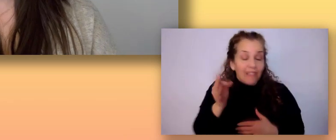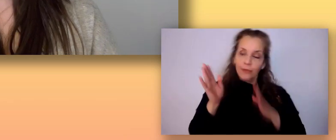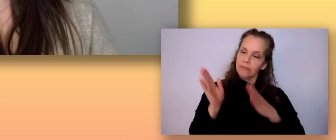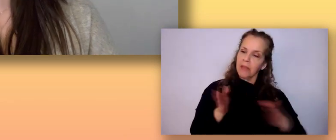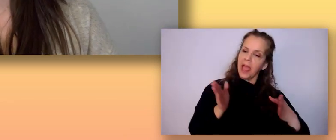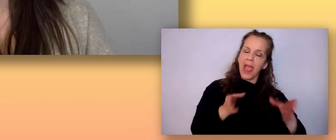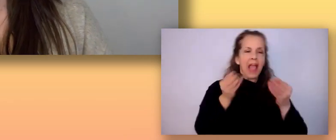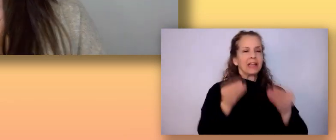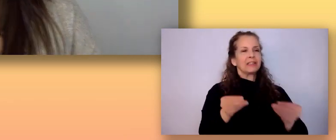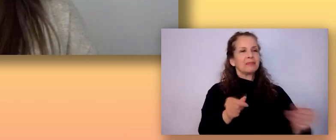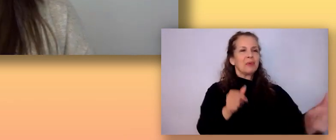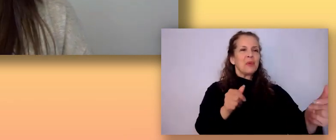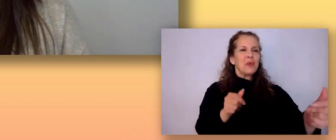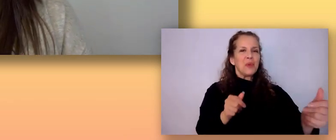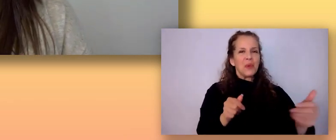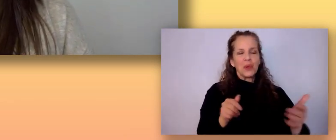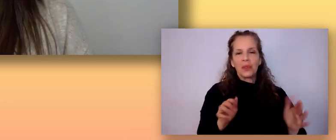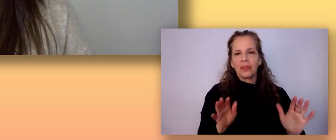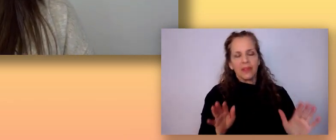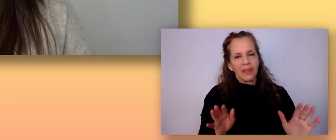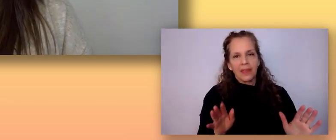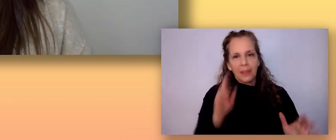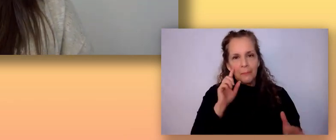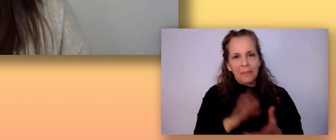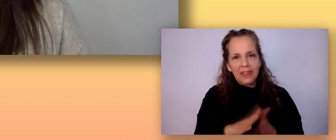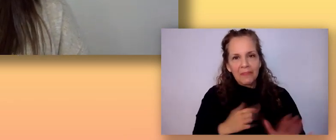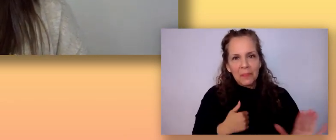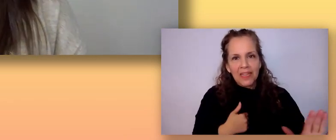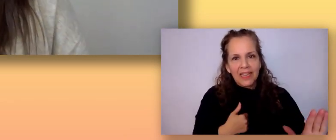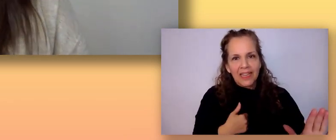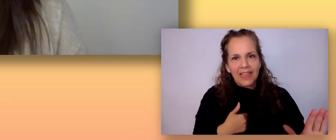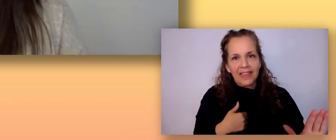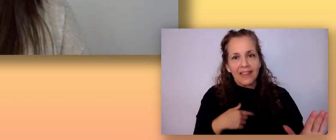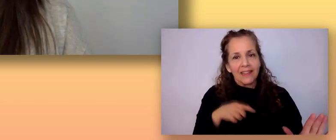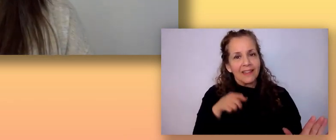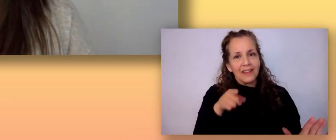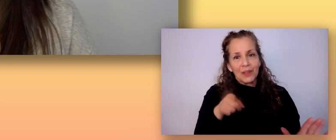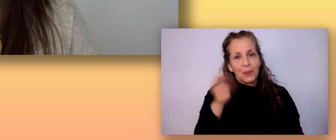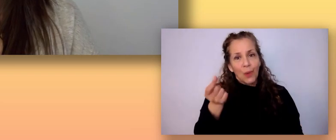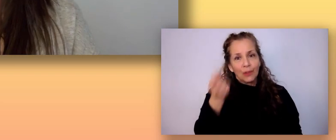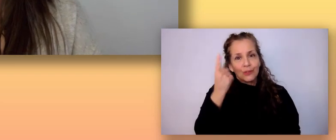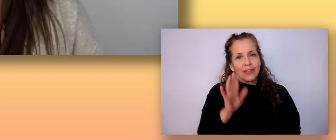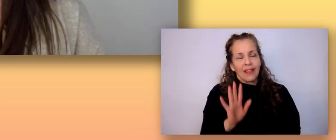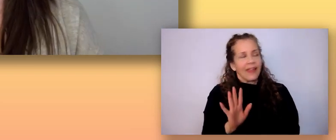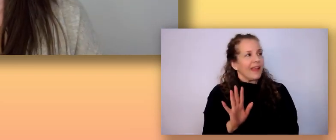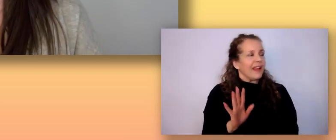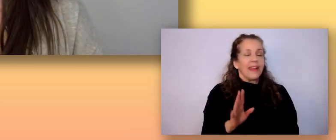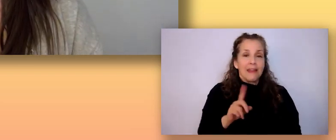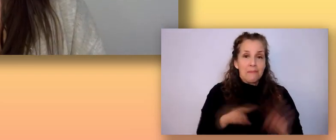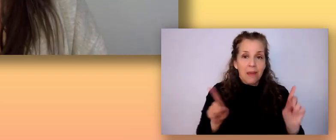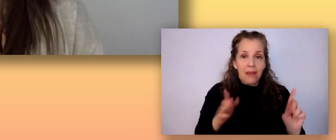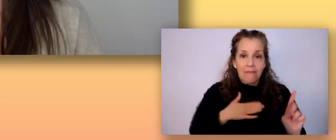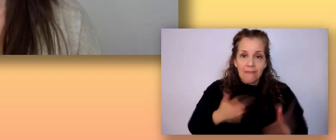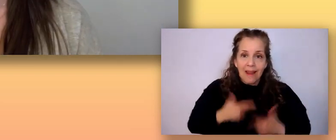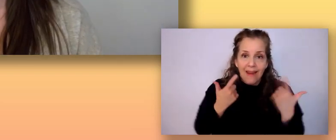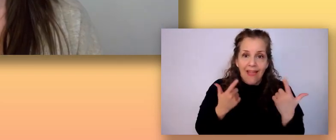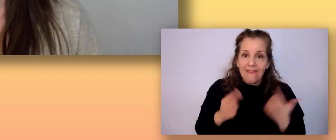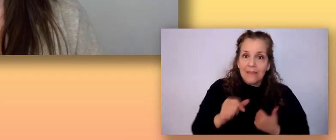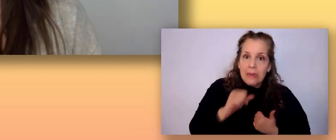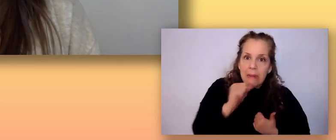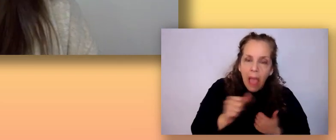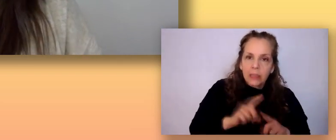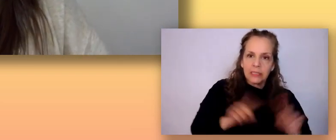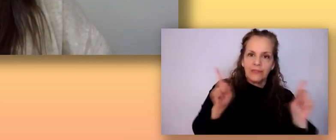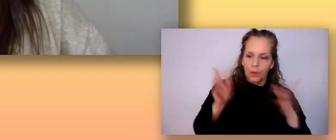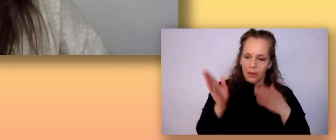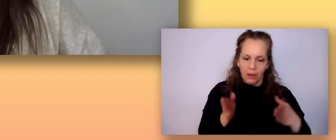planned, you just believe me, you'd understand. But things aren't